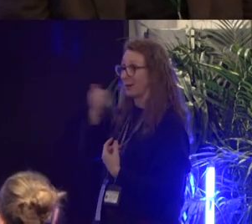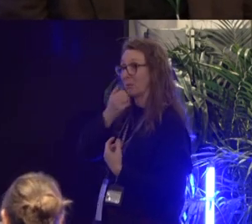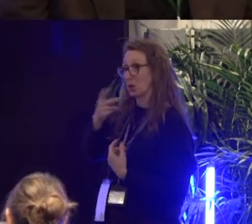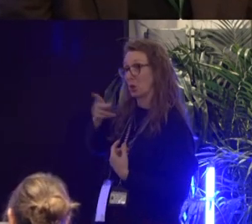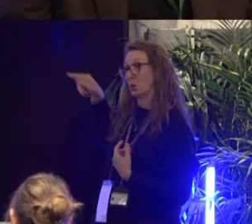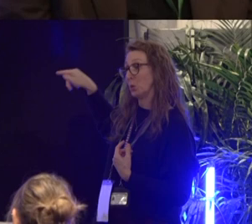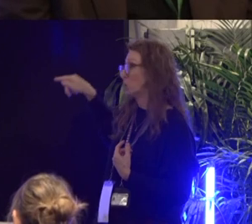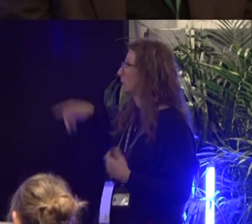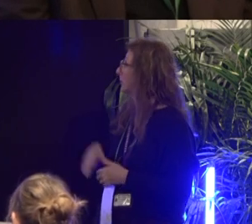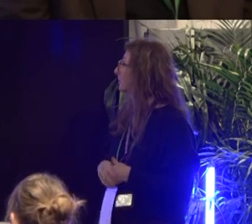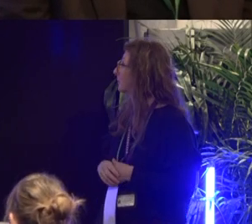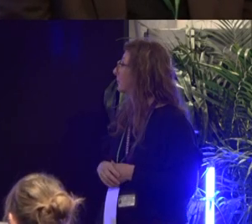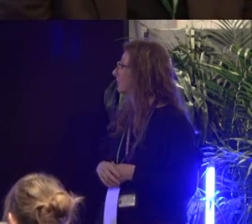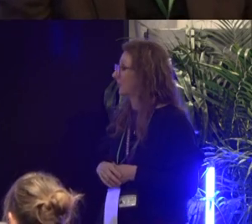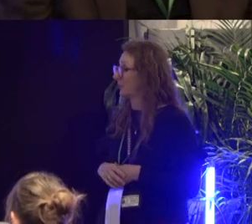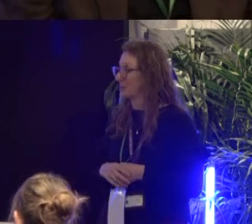All right, we should